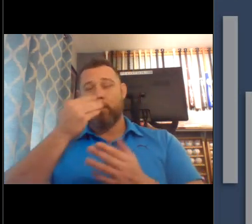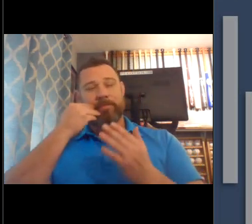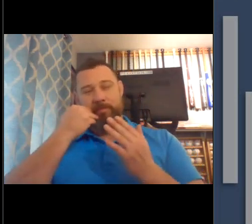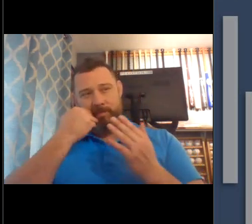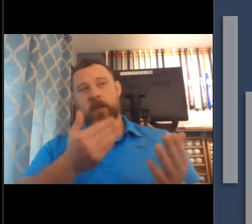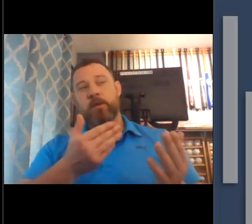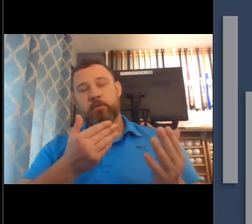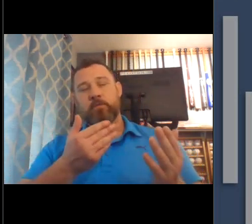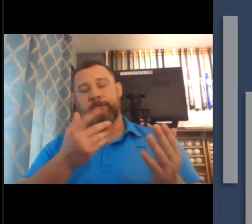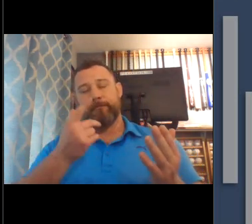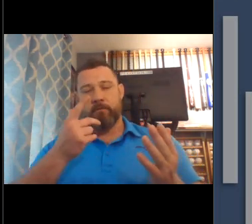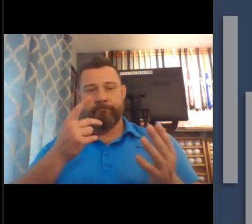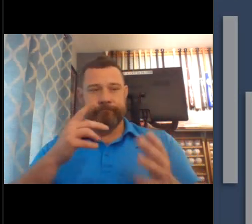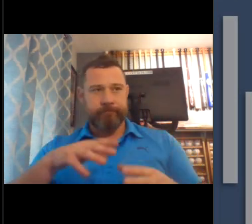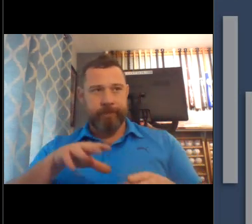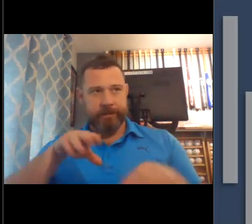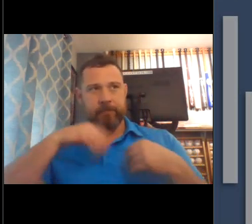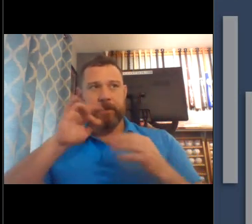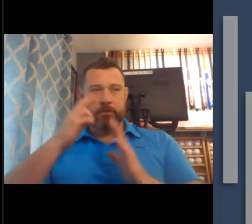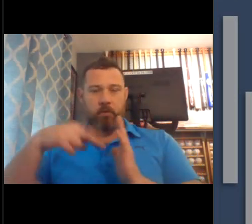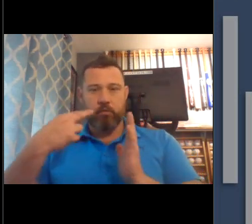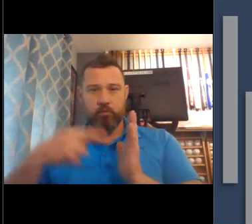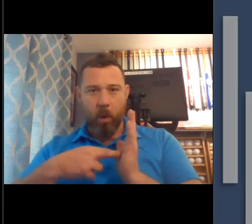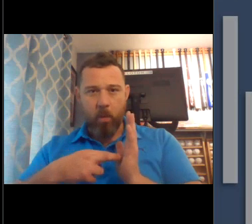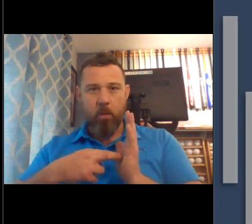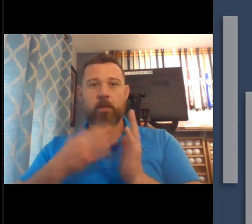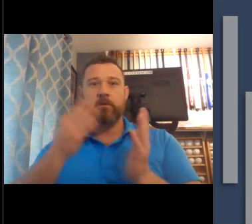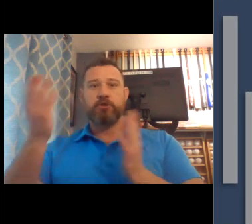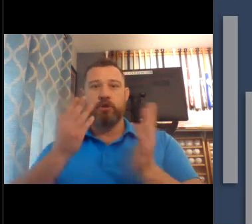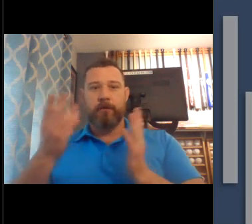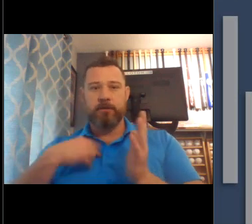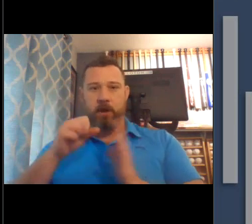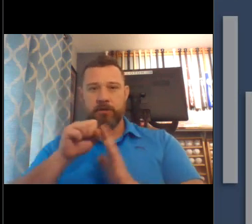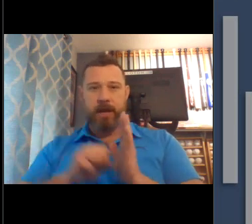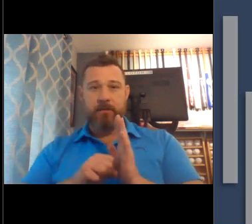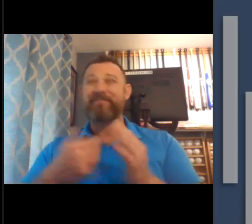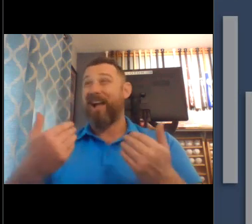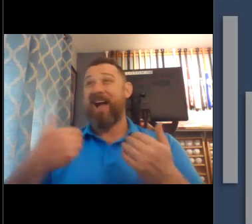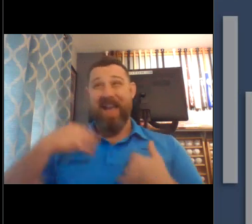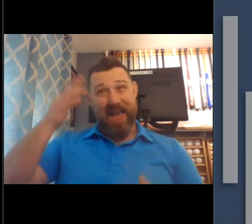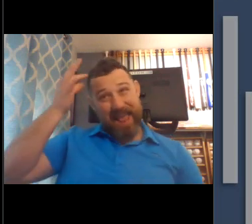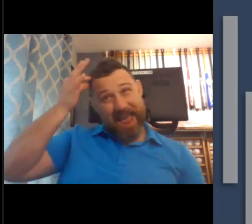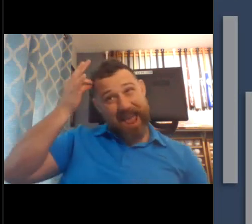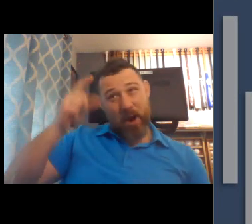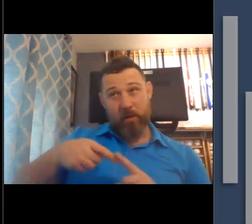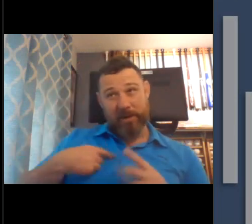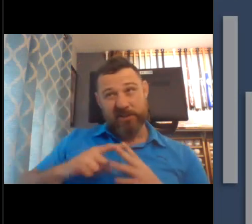this role. Your service to our state. I had hair when I started.